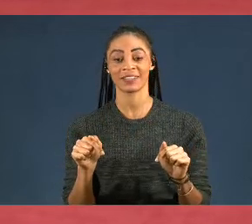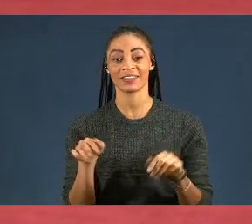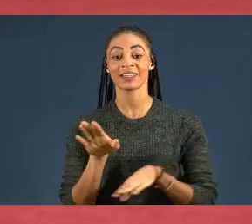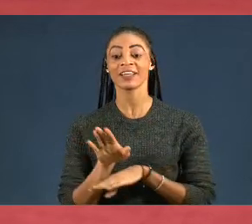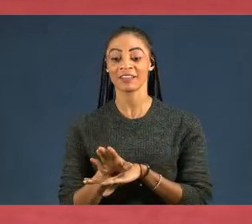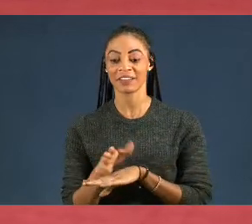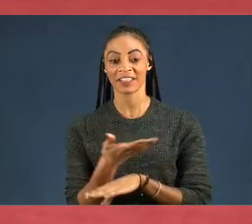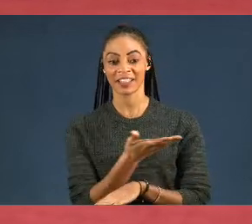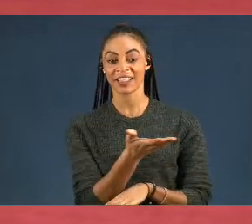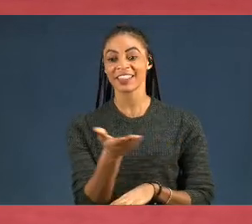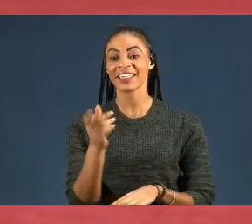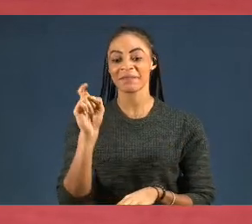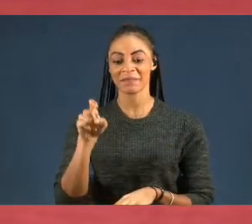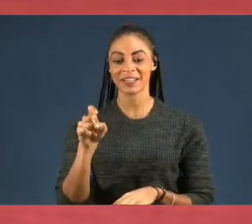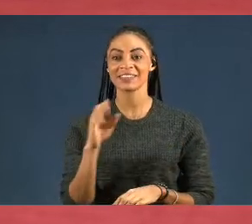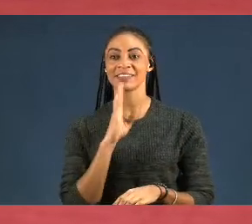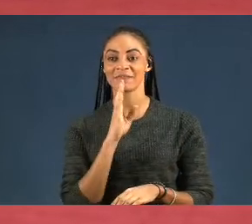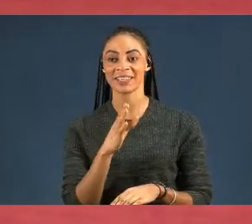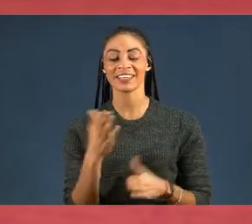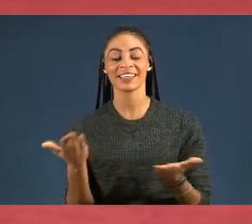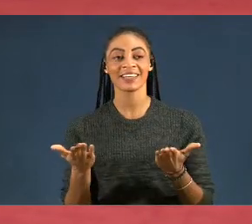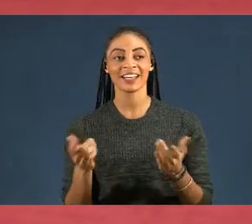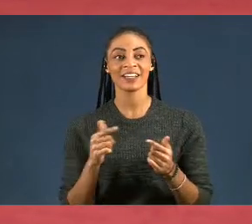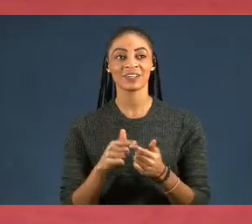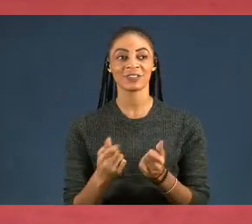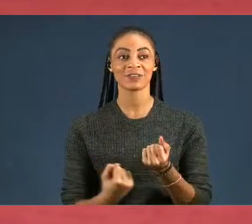been here to support their pastor.